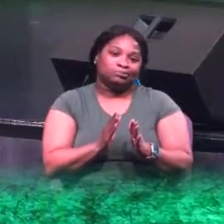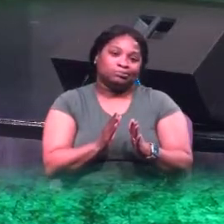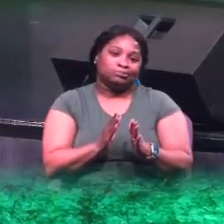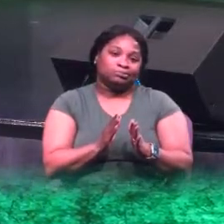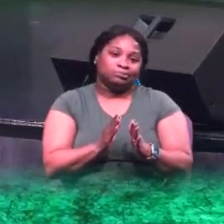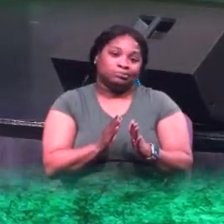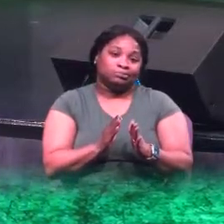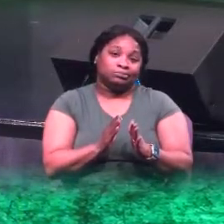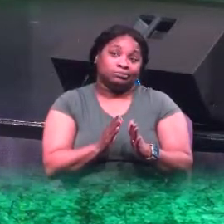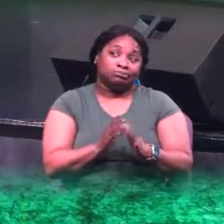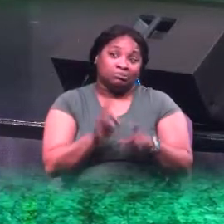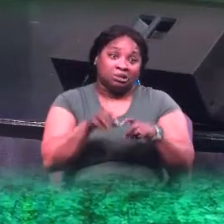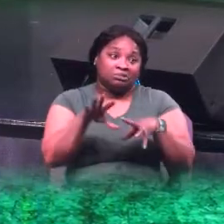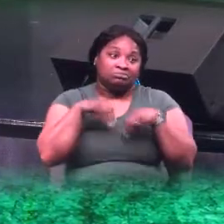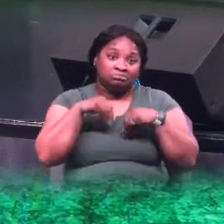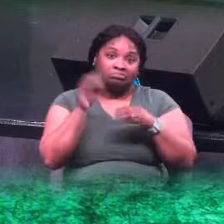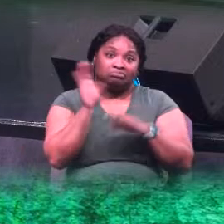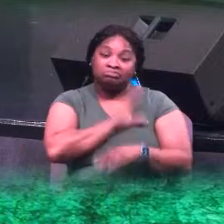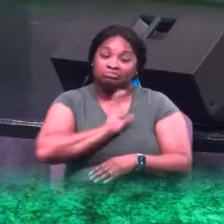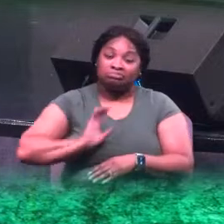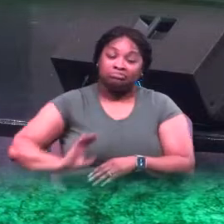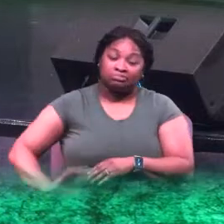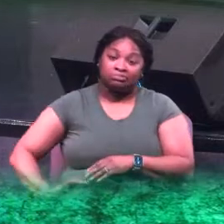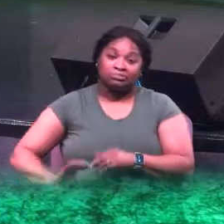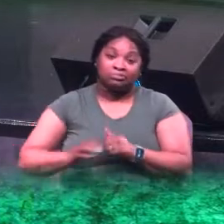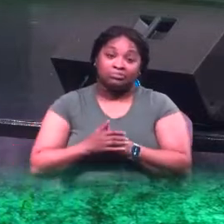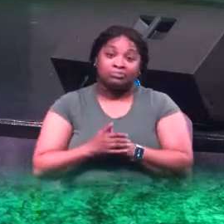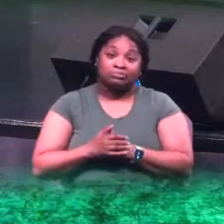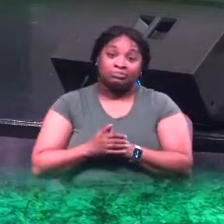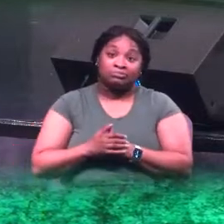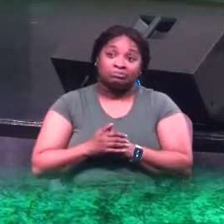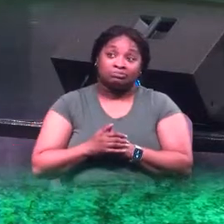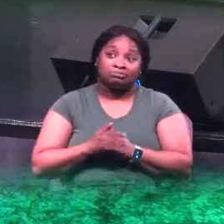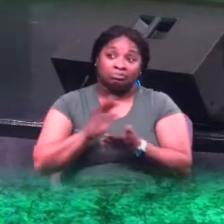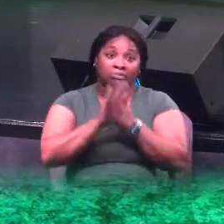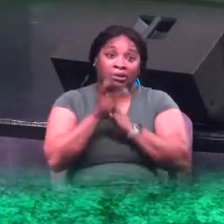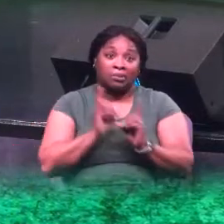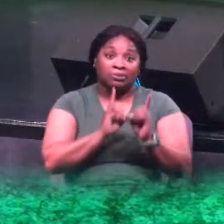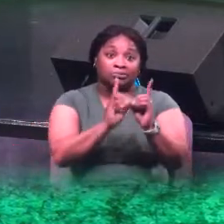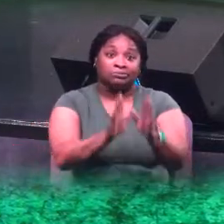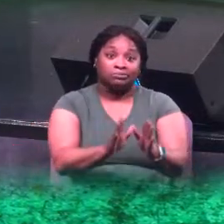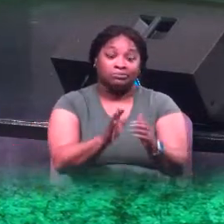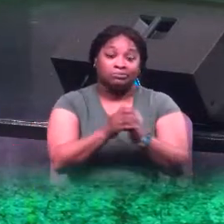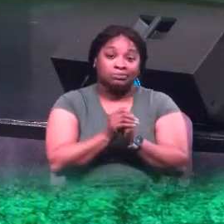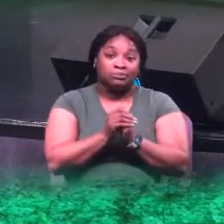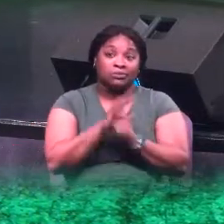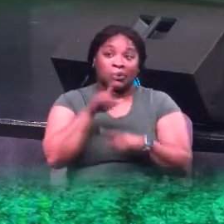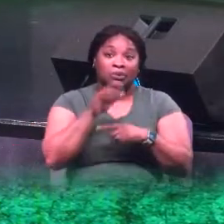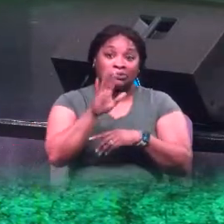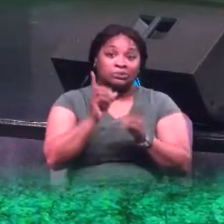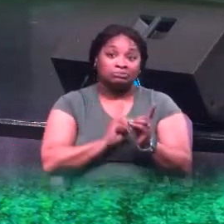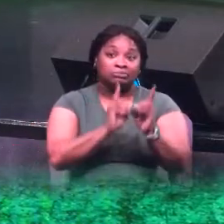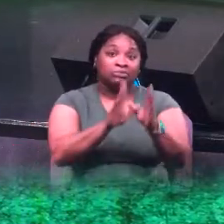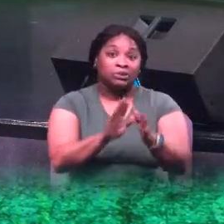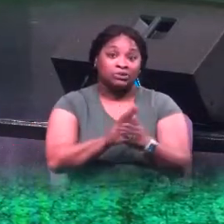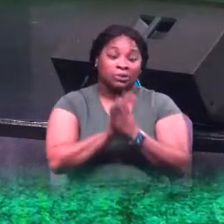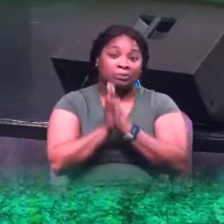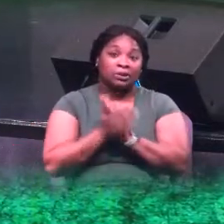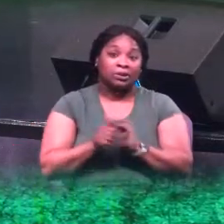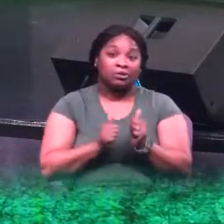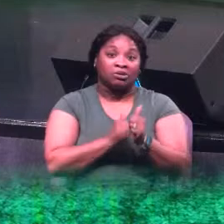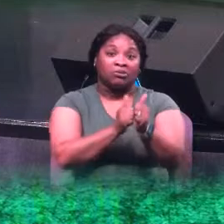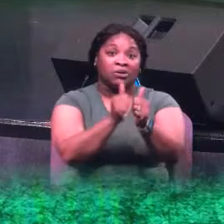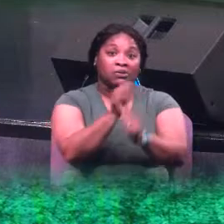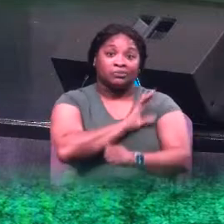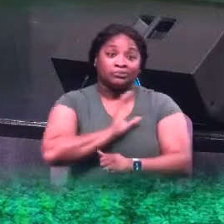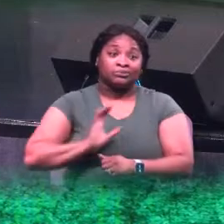You got to receive Christ to be made a disciple. When you're a disciple, you become a follower of